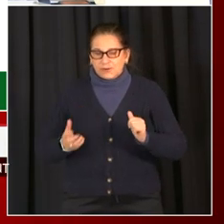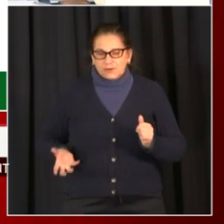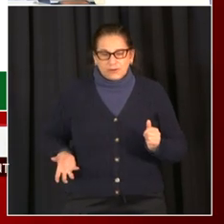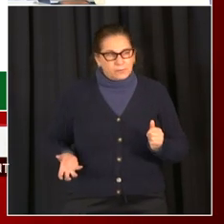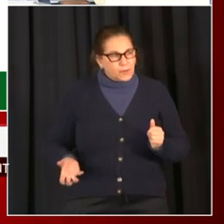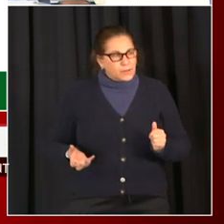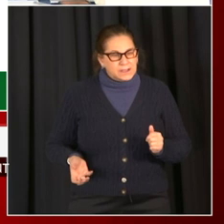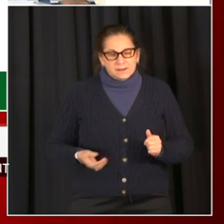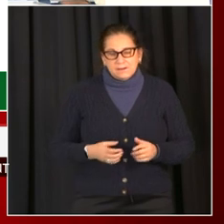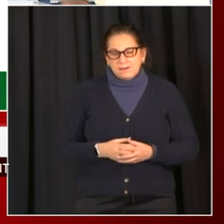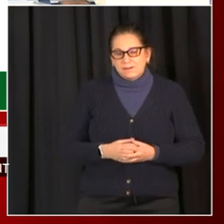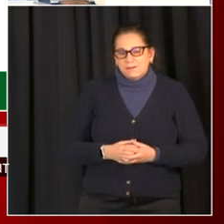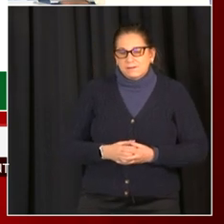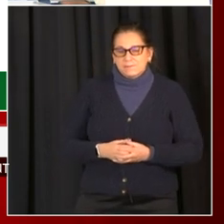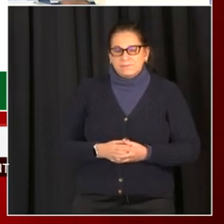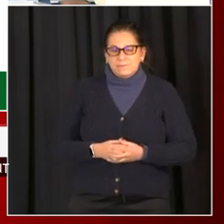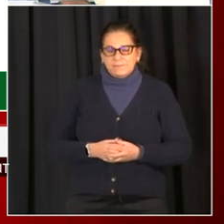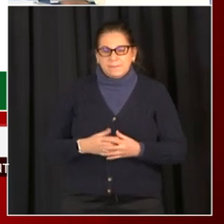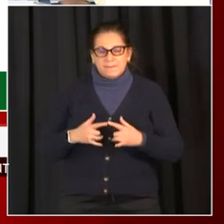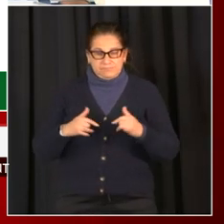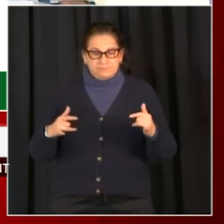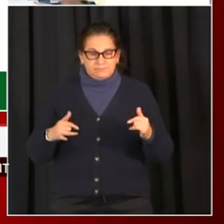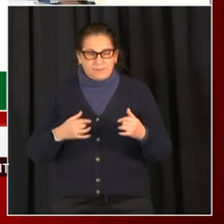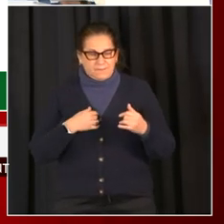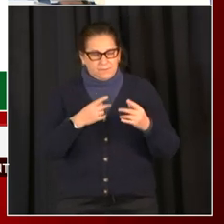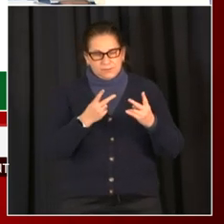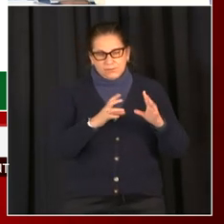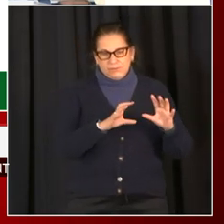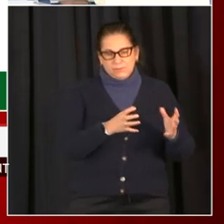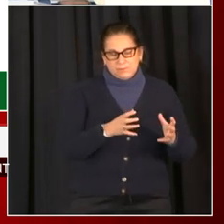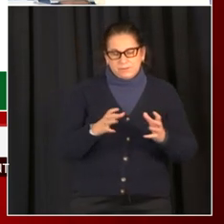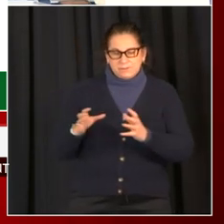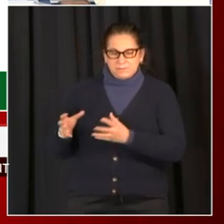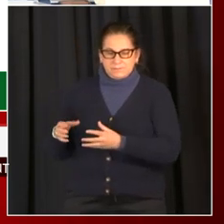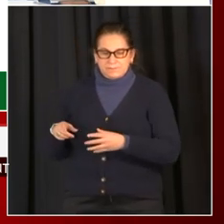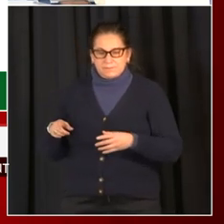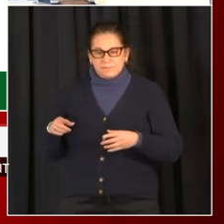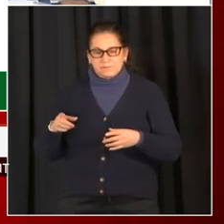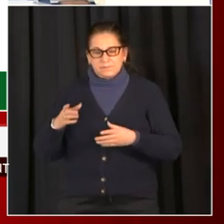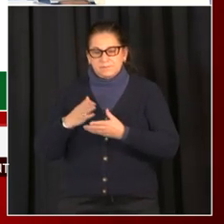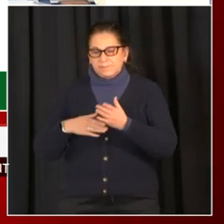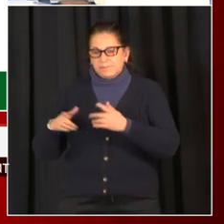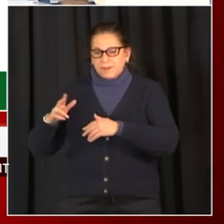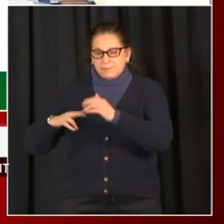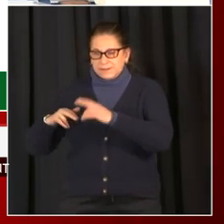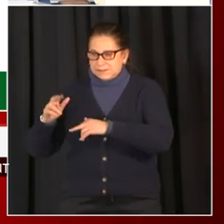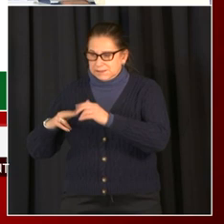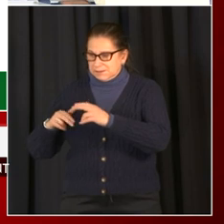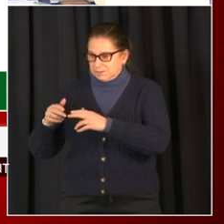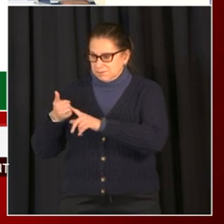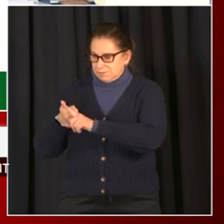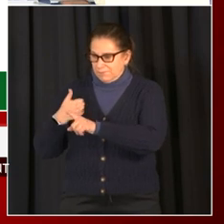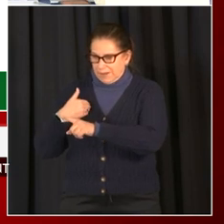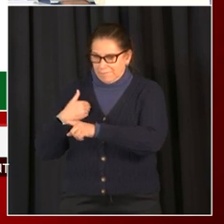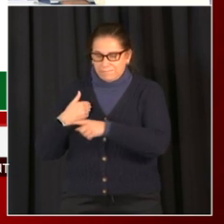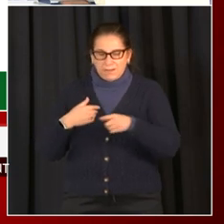of those who are available, the venues and then the supporting businesses. So the way that we got to